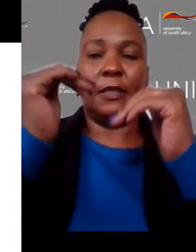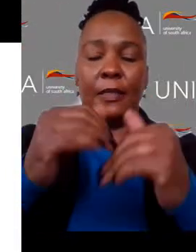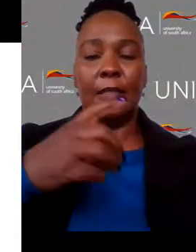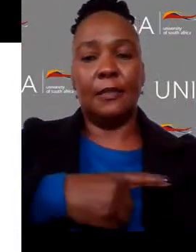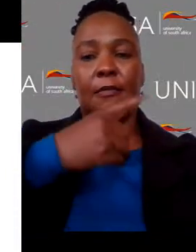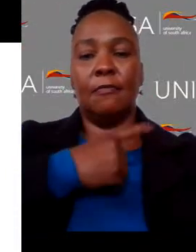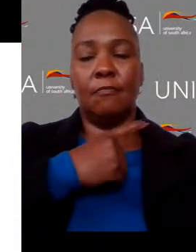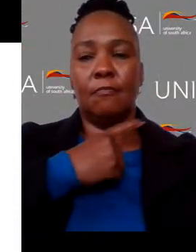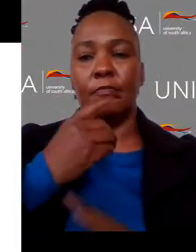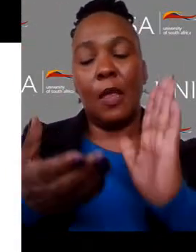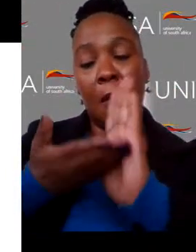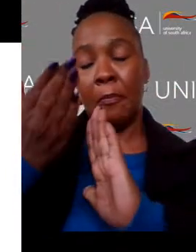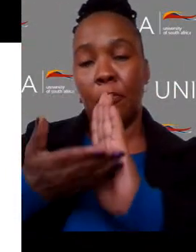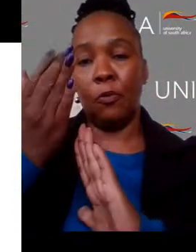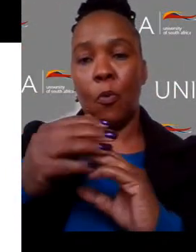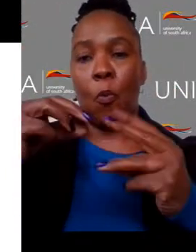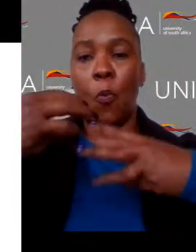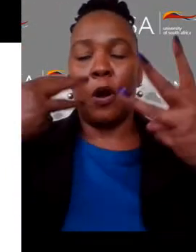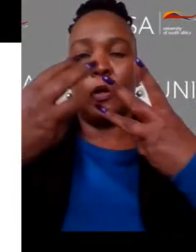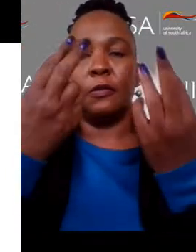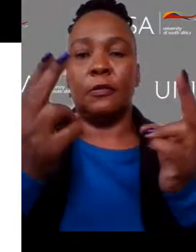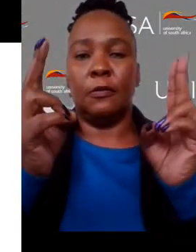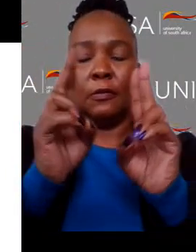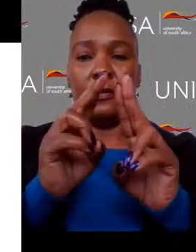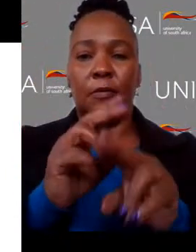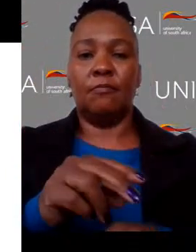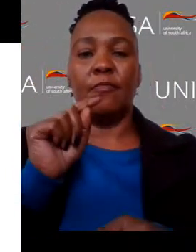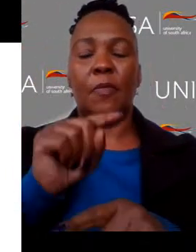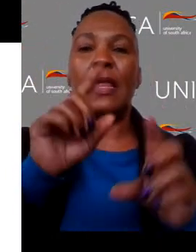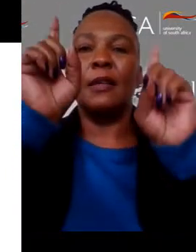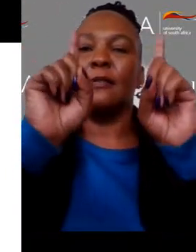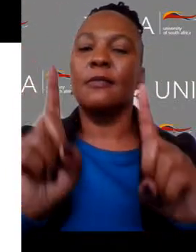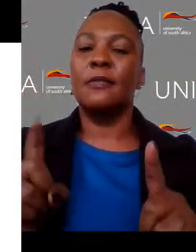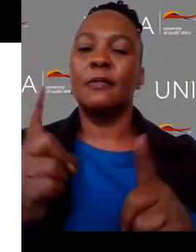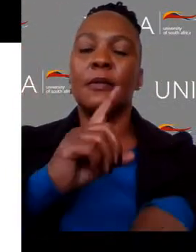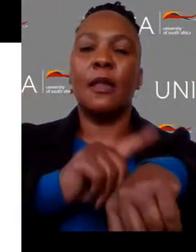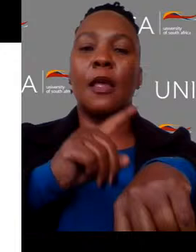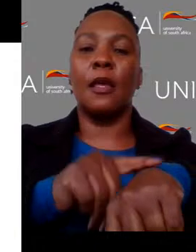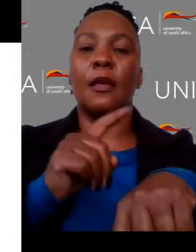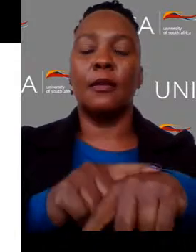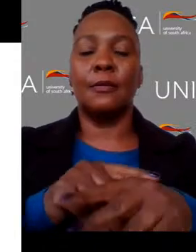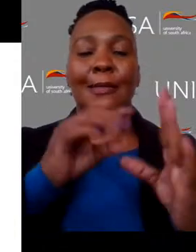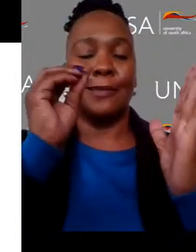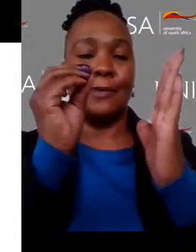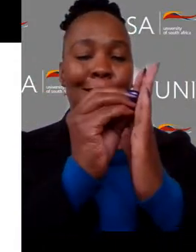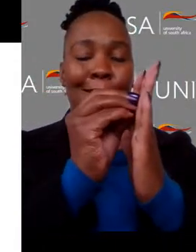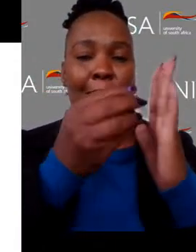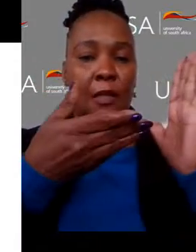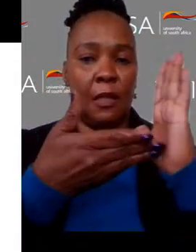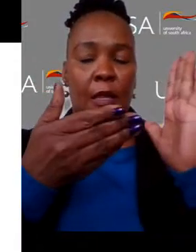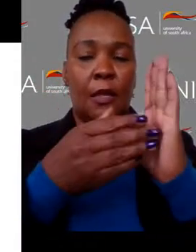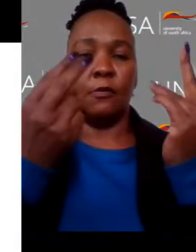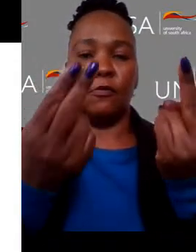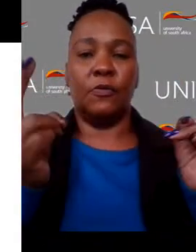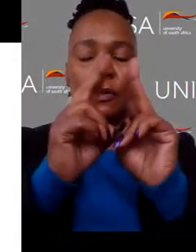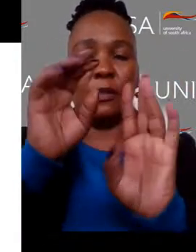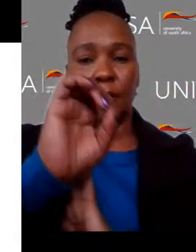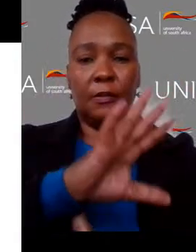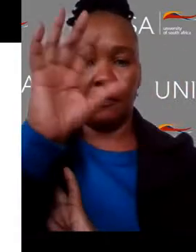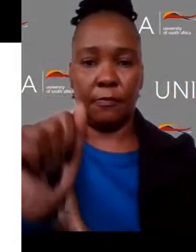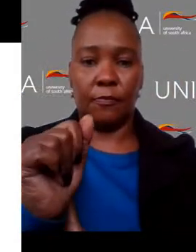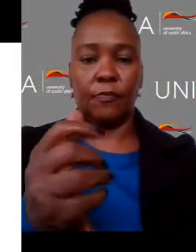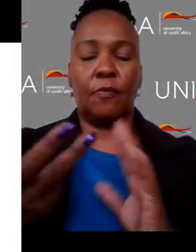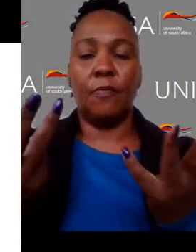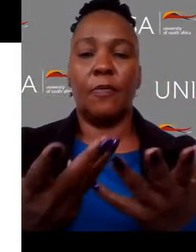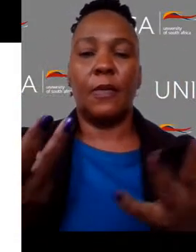uploading your work at UNISA. There's also this specific time set at UNISA that